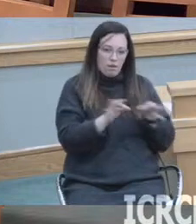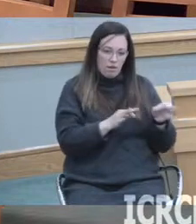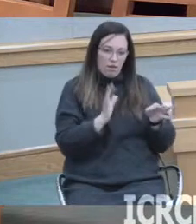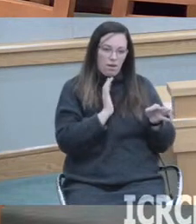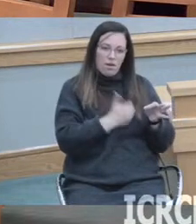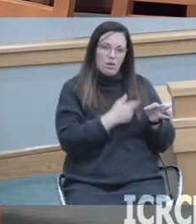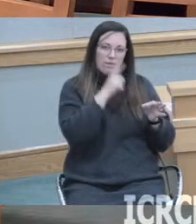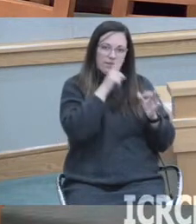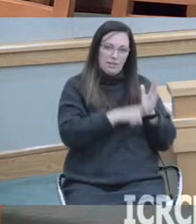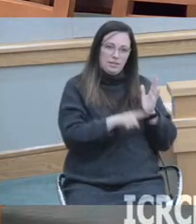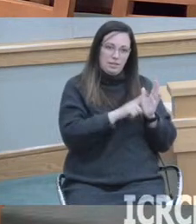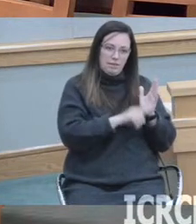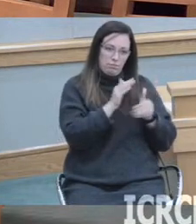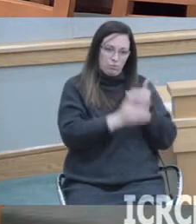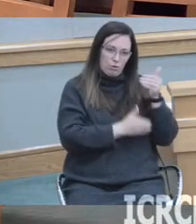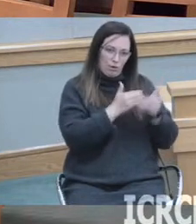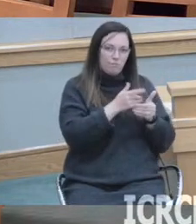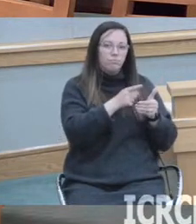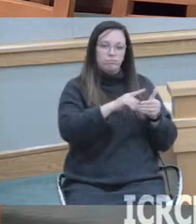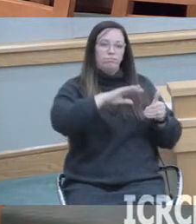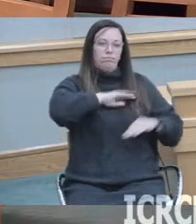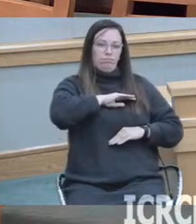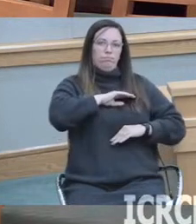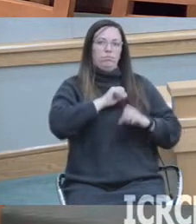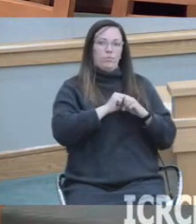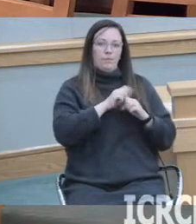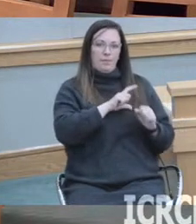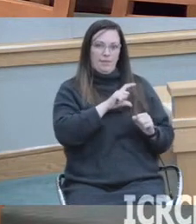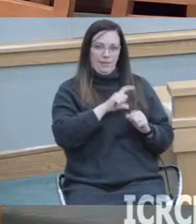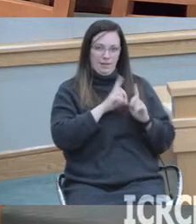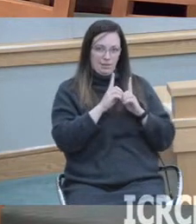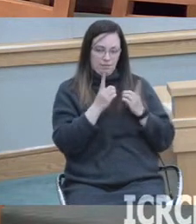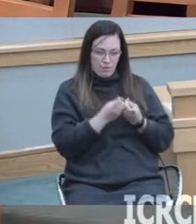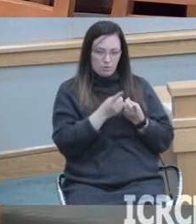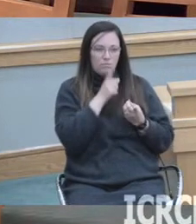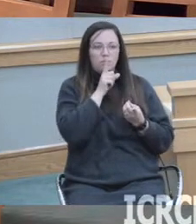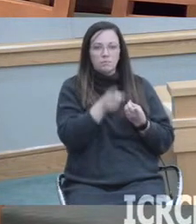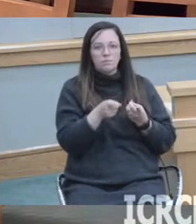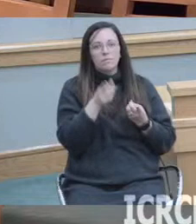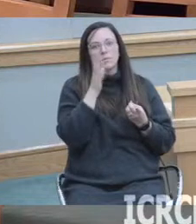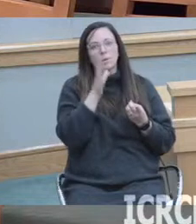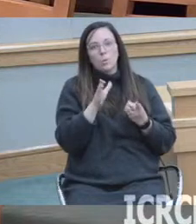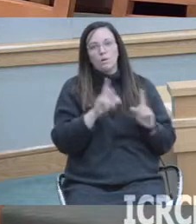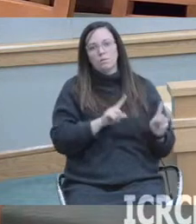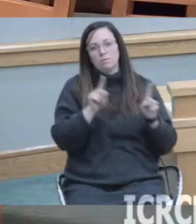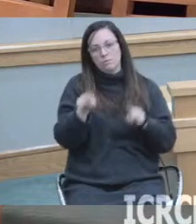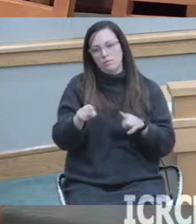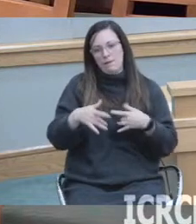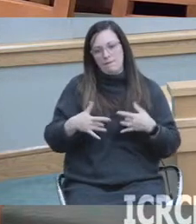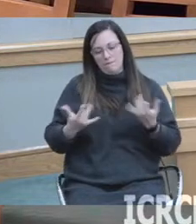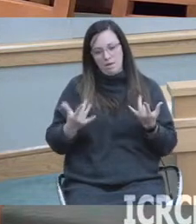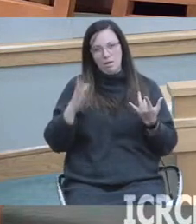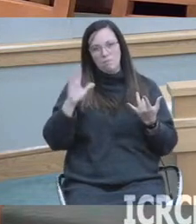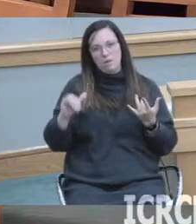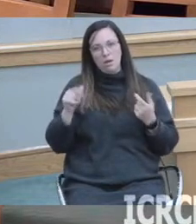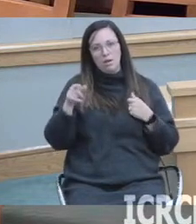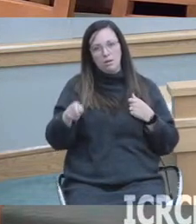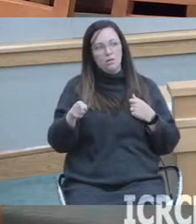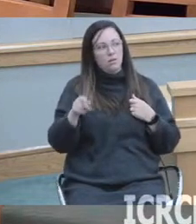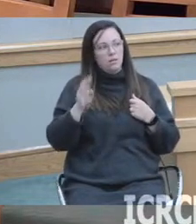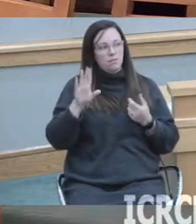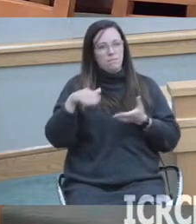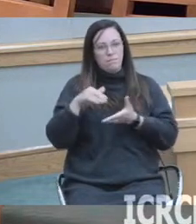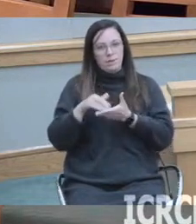process to them, and they are quite pleased with the police department. And as a matter of fact, I'm going to be attending an event held by the